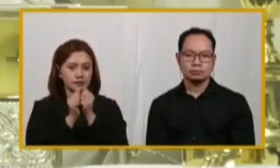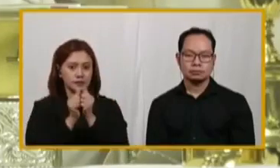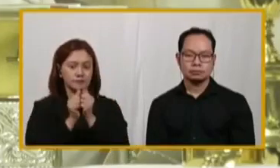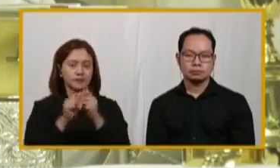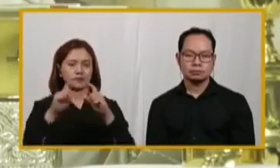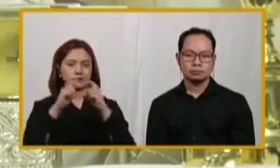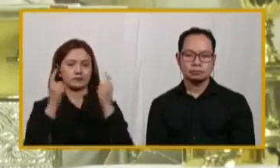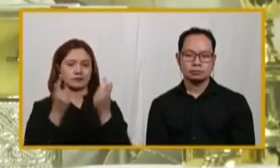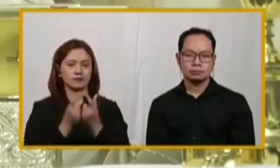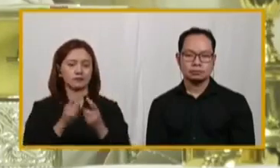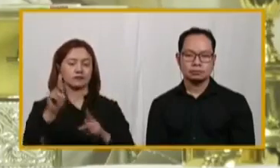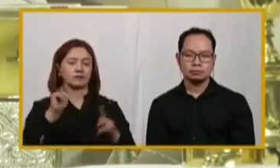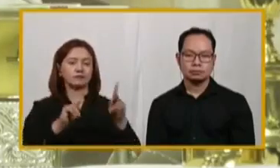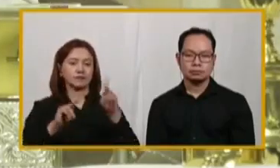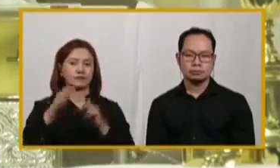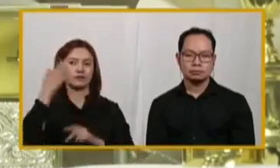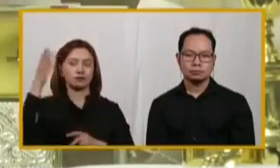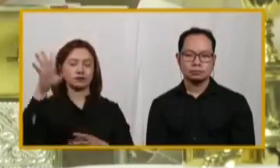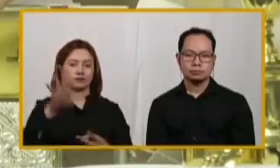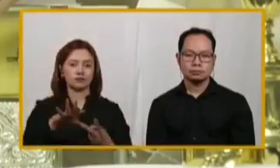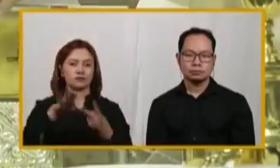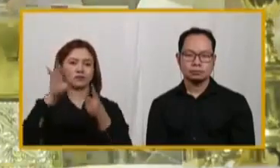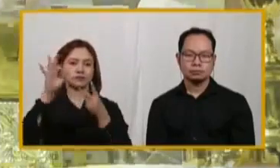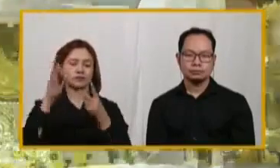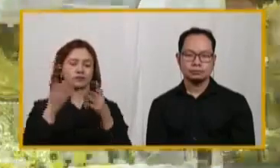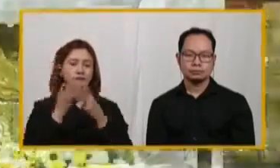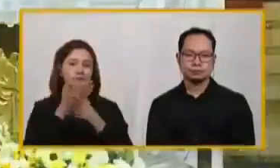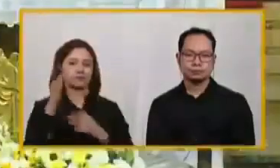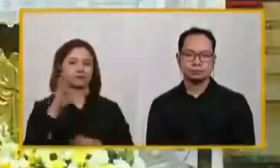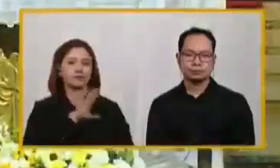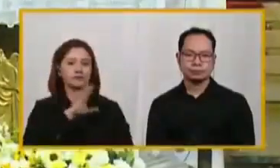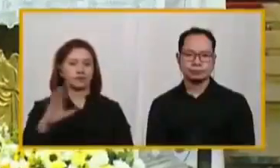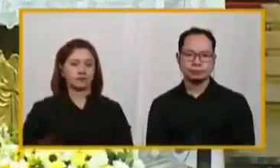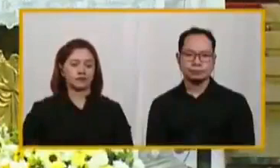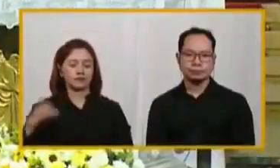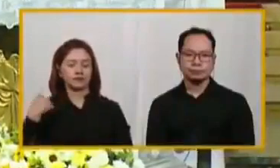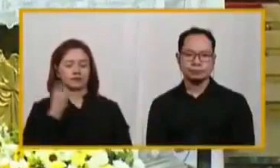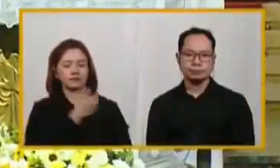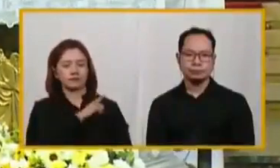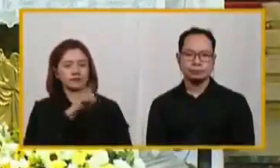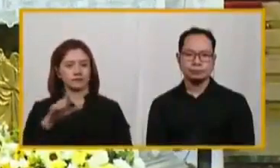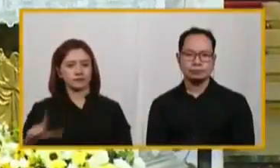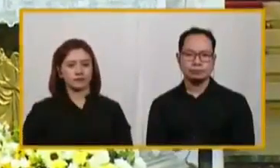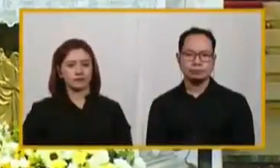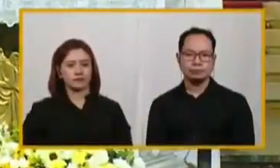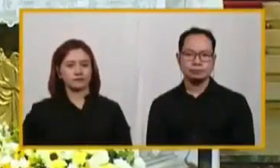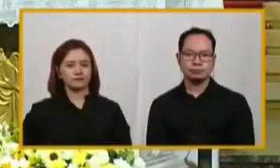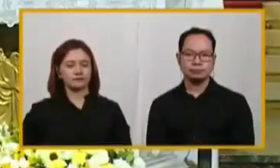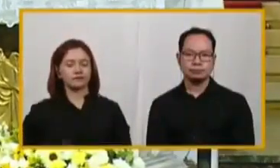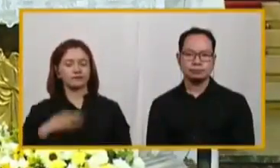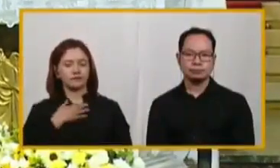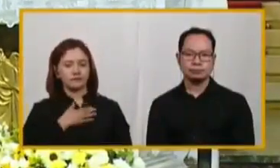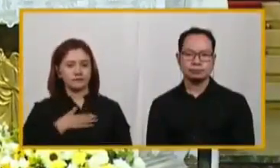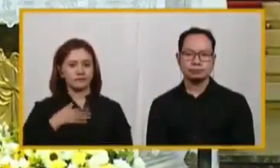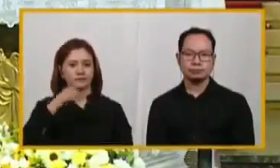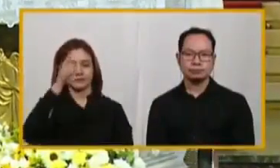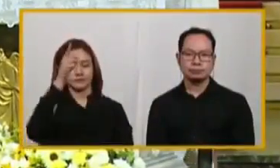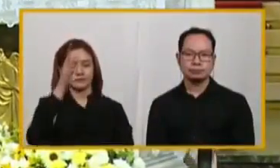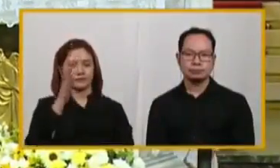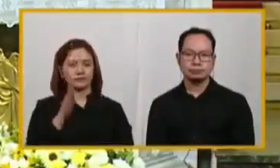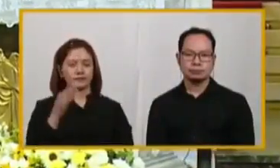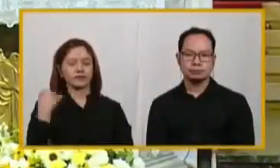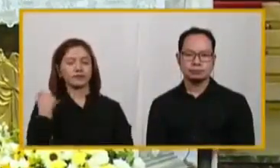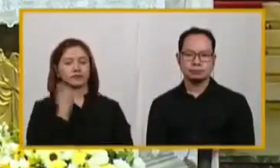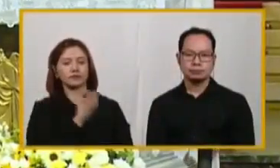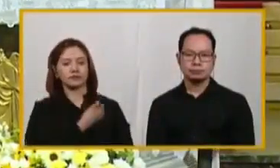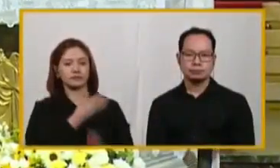of those you have chosen, through Christ our Lord. Be pleased, O God, we